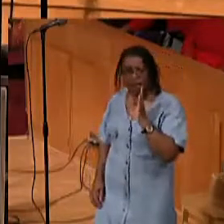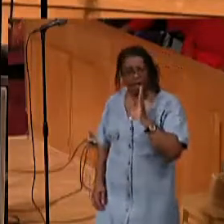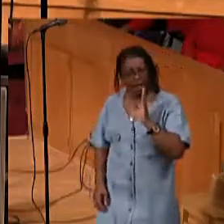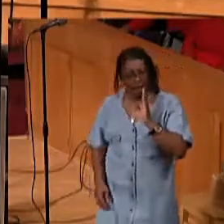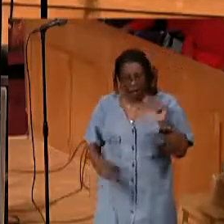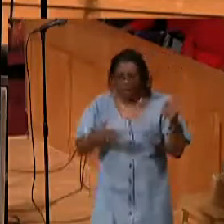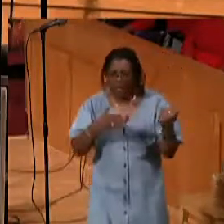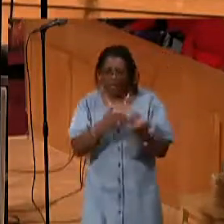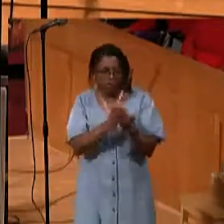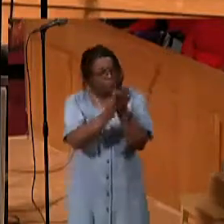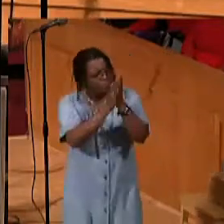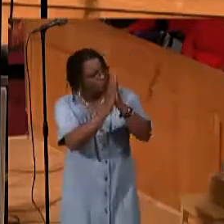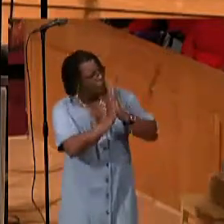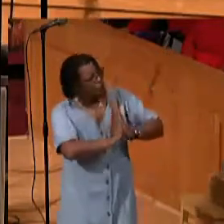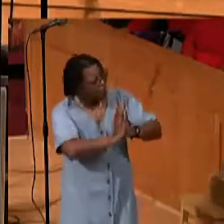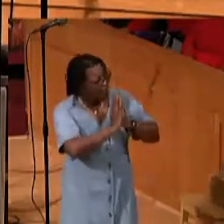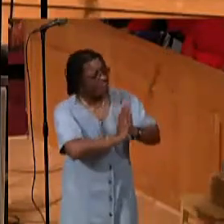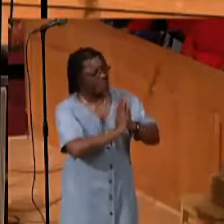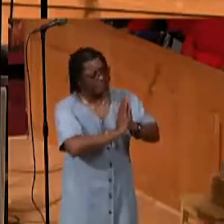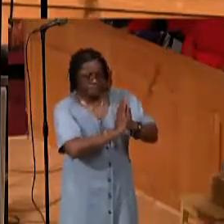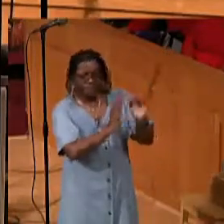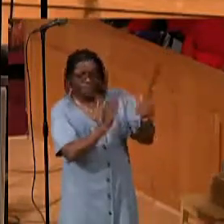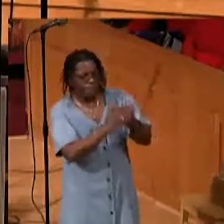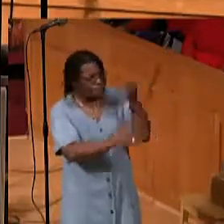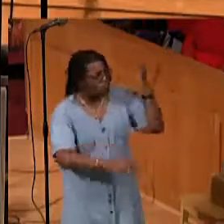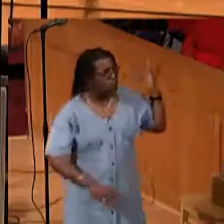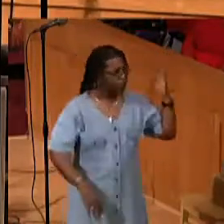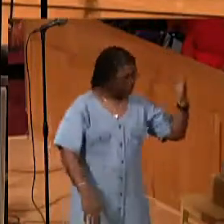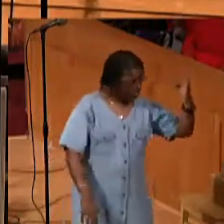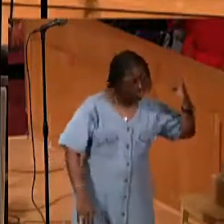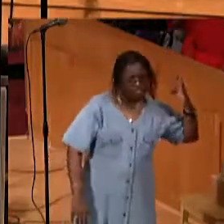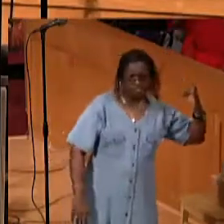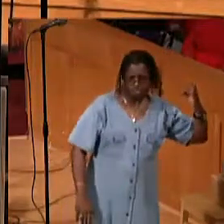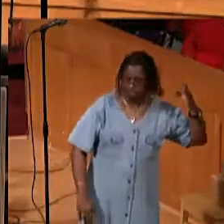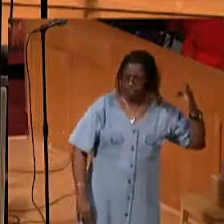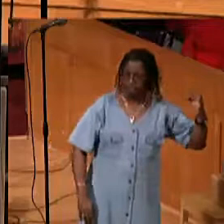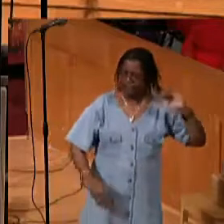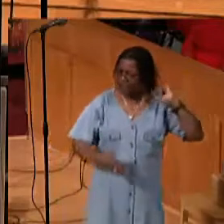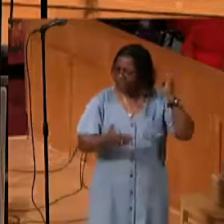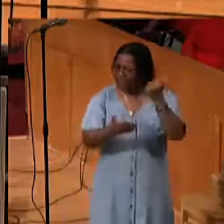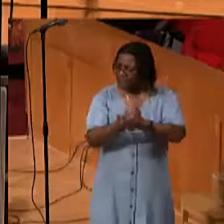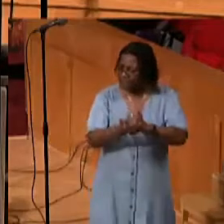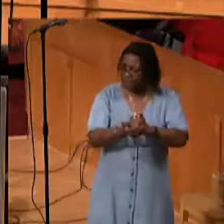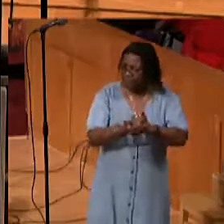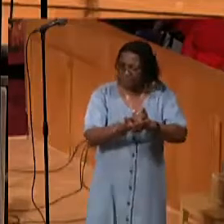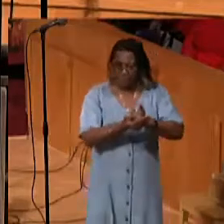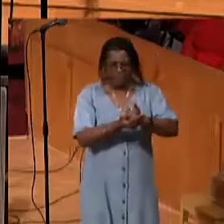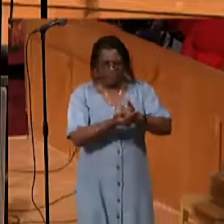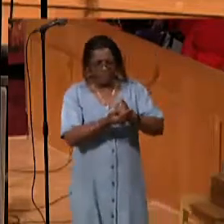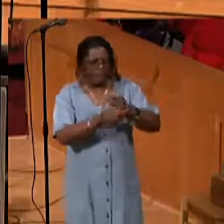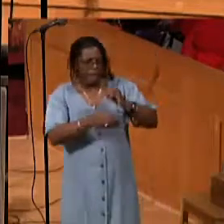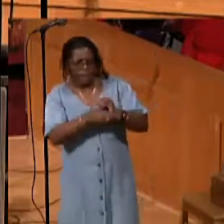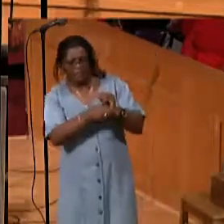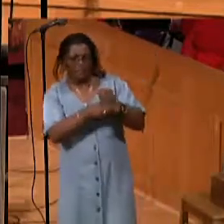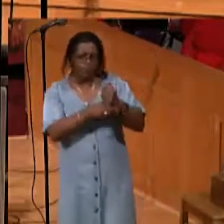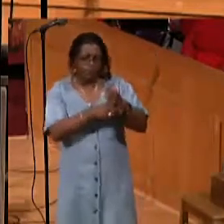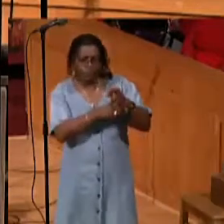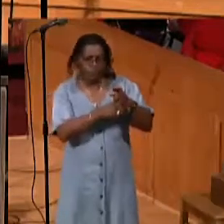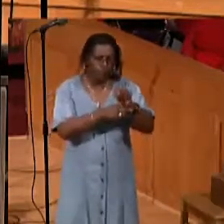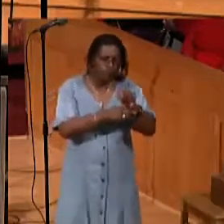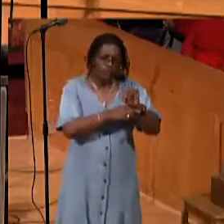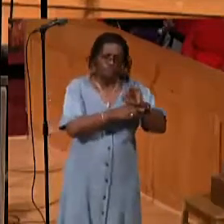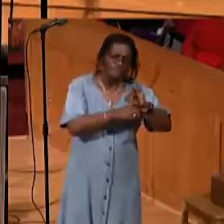new way of praying, a new way of preaching. Amen. Minister Greenfield, you got to have a new way of